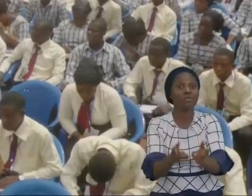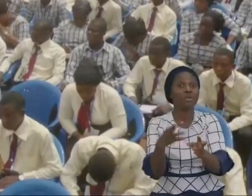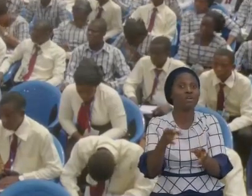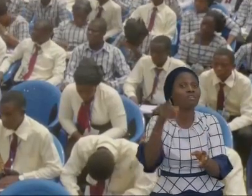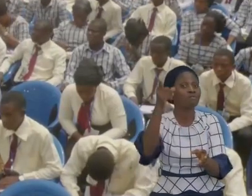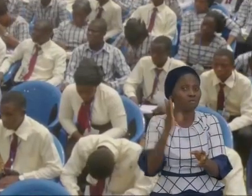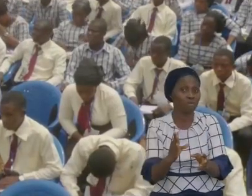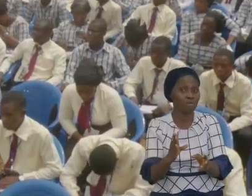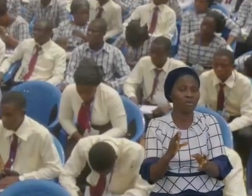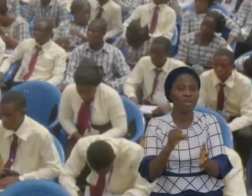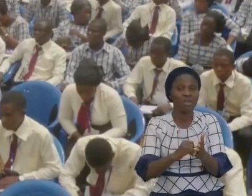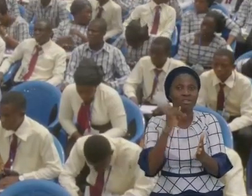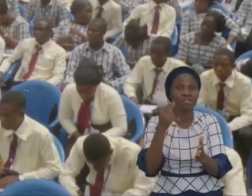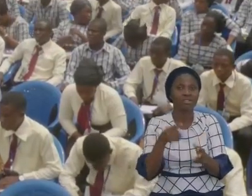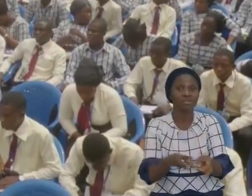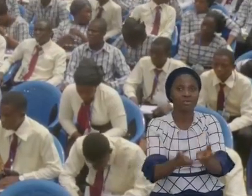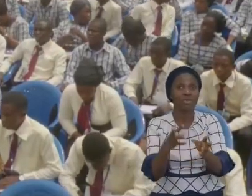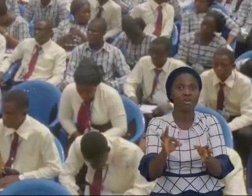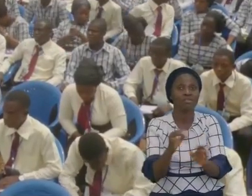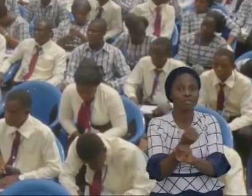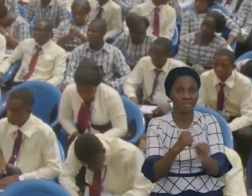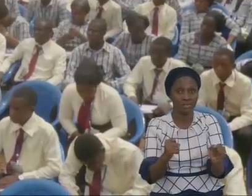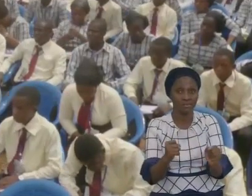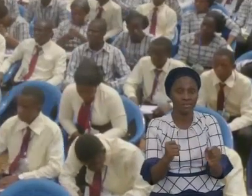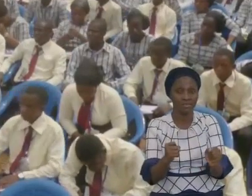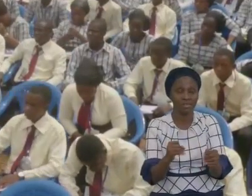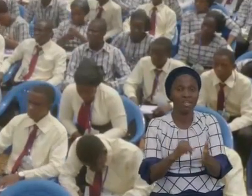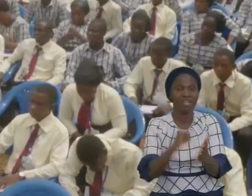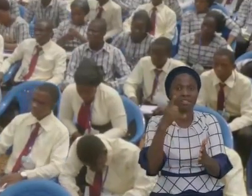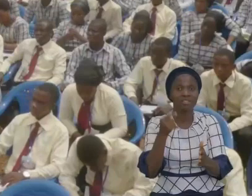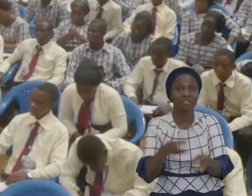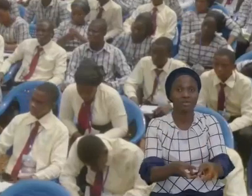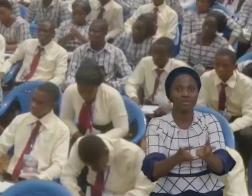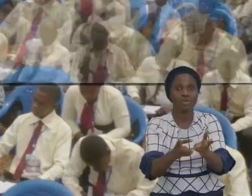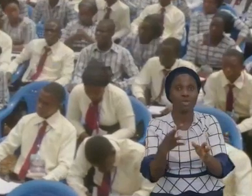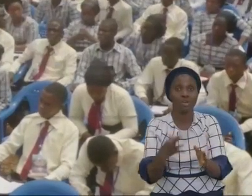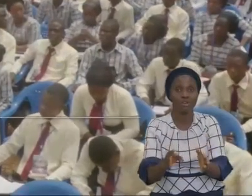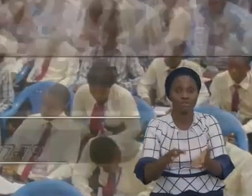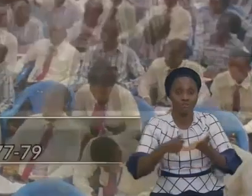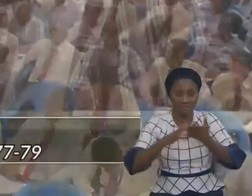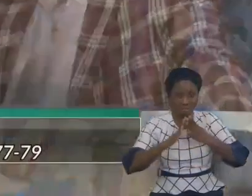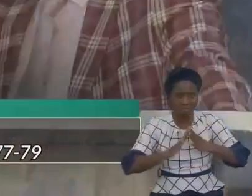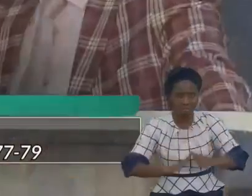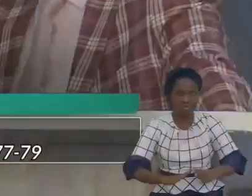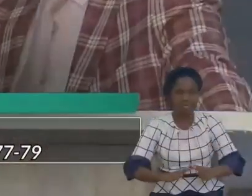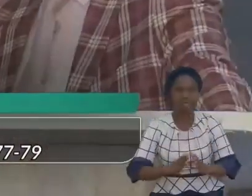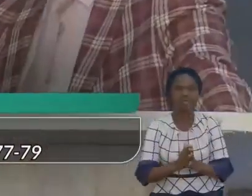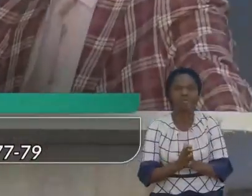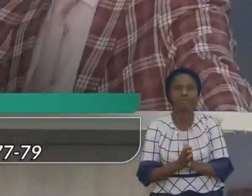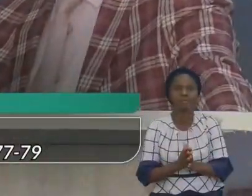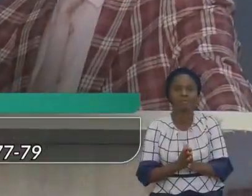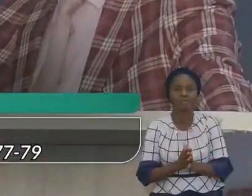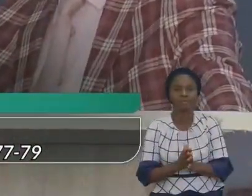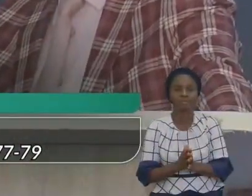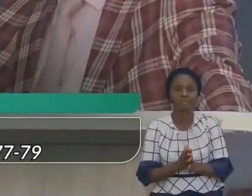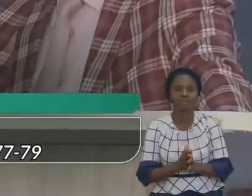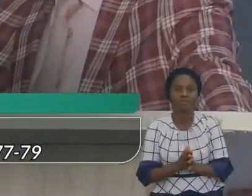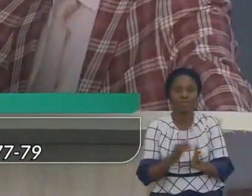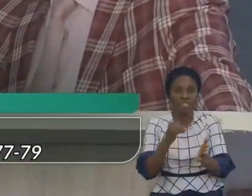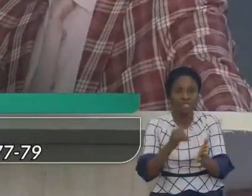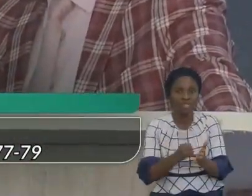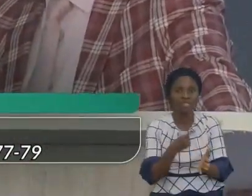of peace. It says the way of peace they do not know.